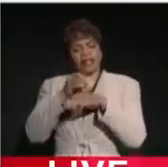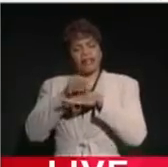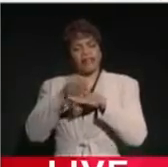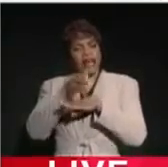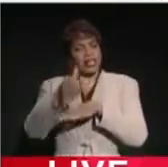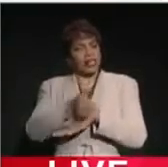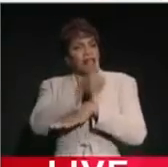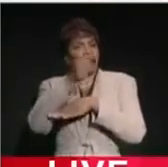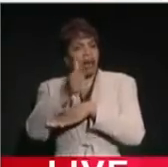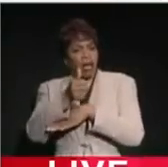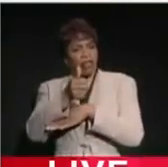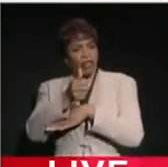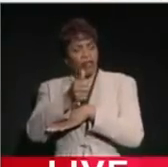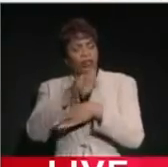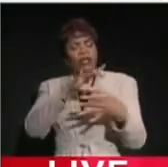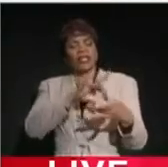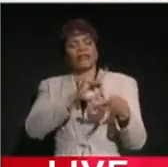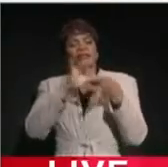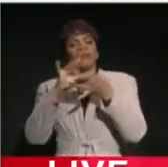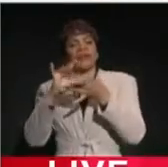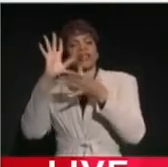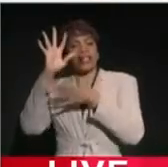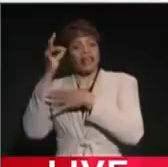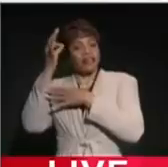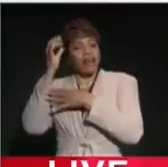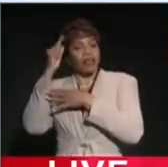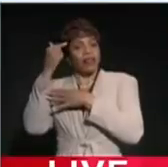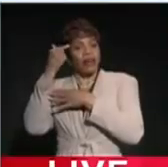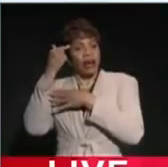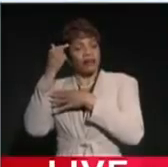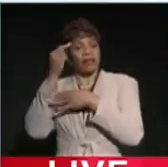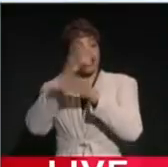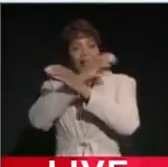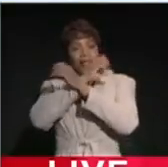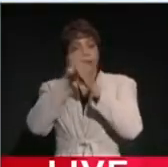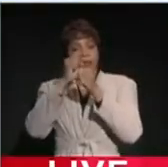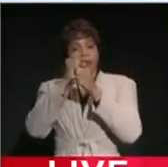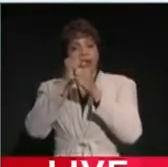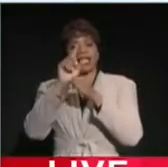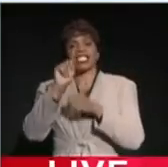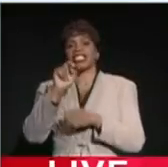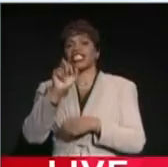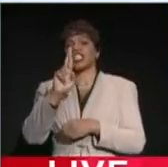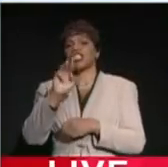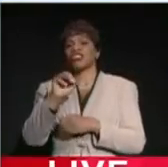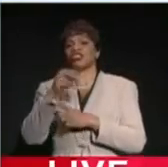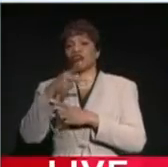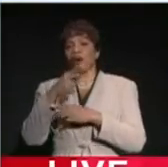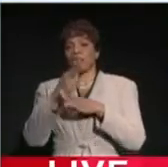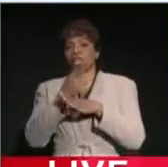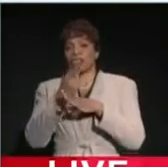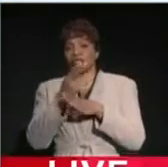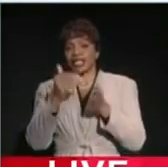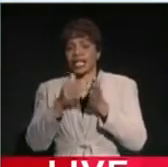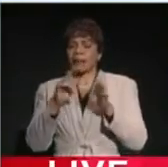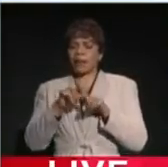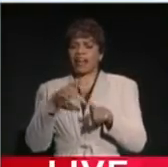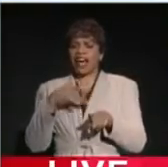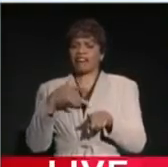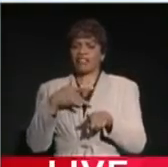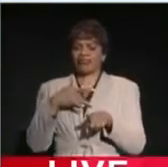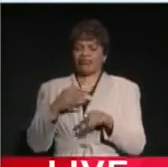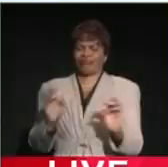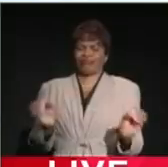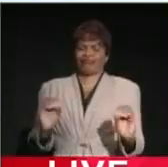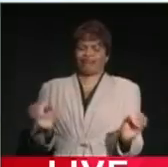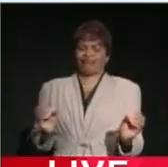threat that the federal government and President Trump could use against us. I think that's an empty threat. And we would fight